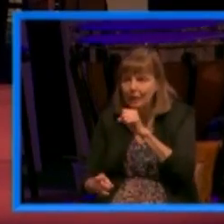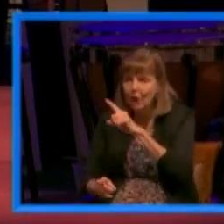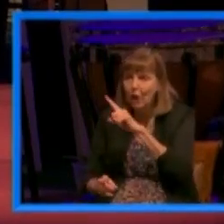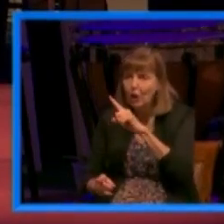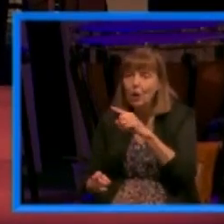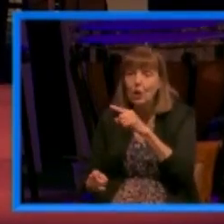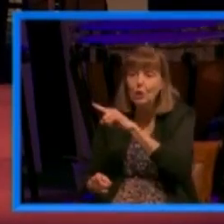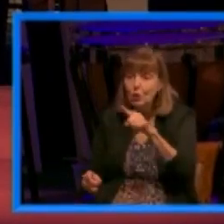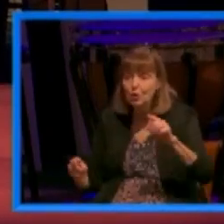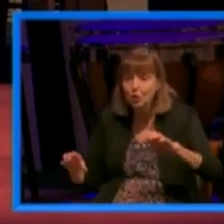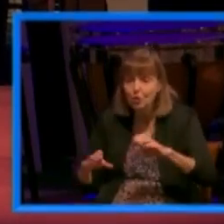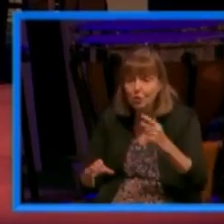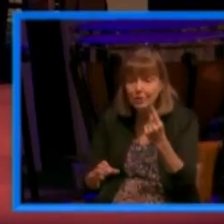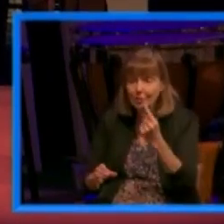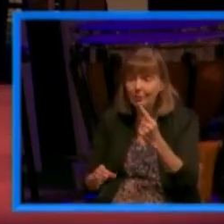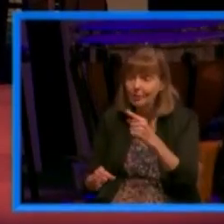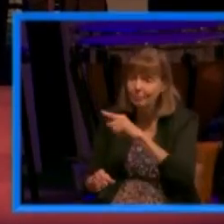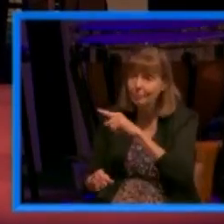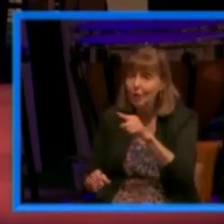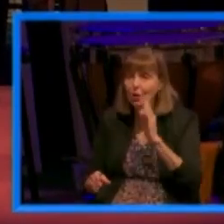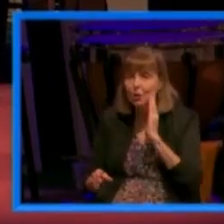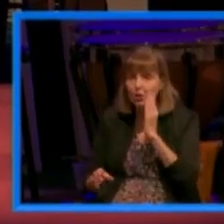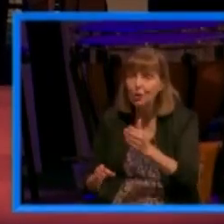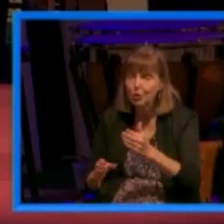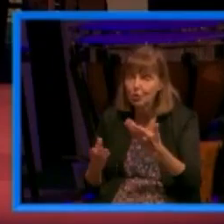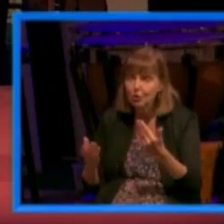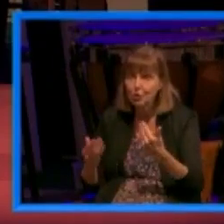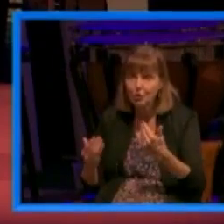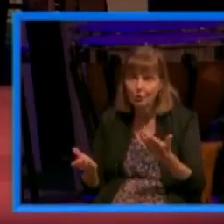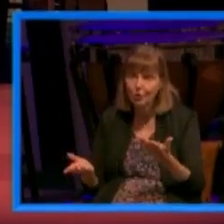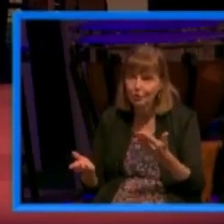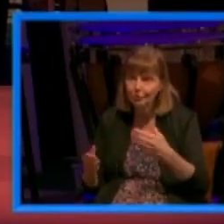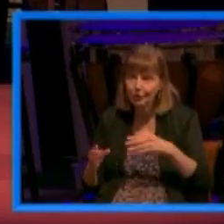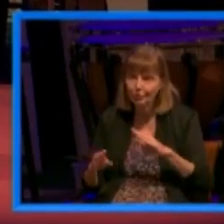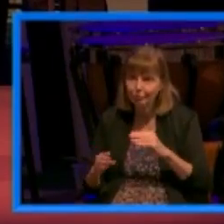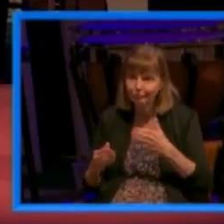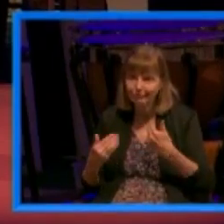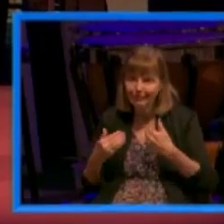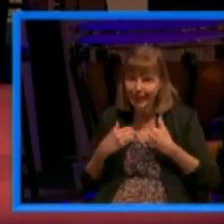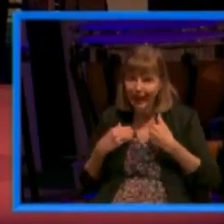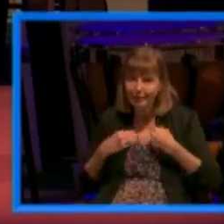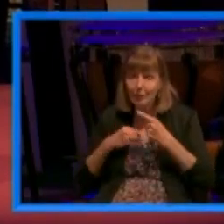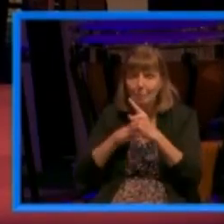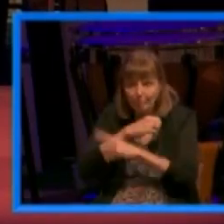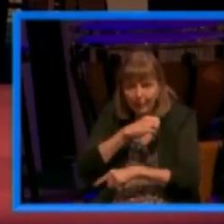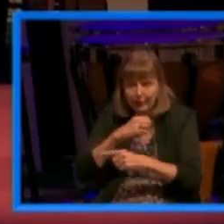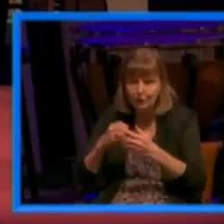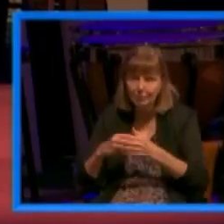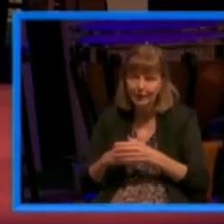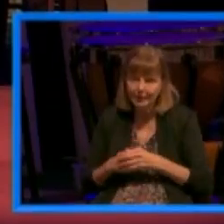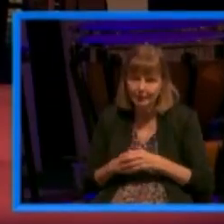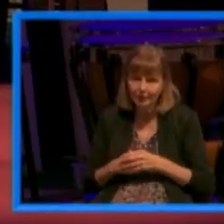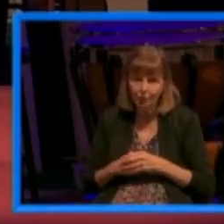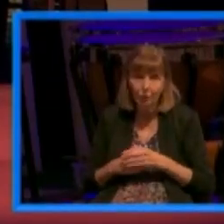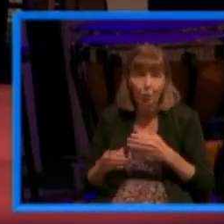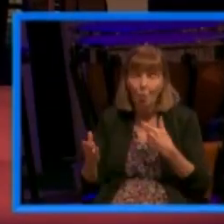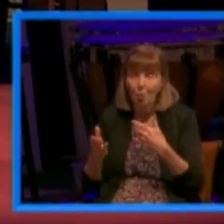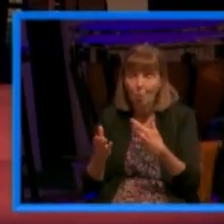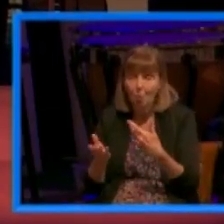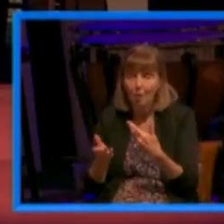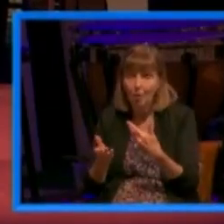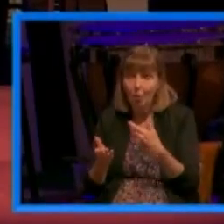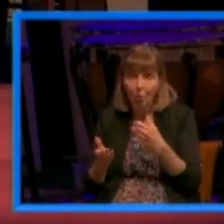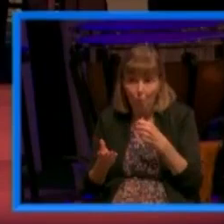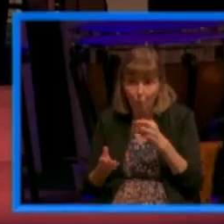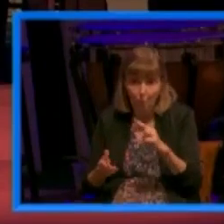trust God. She went her own way. And now the cycle and the pain of sin is coming. She's falling apart now because of sin. She looked